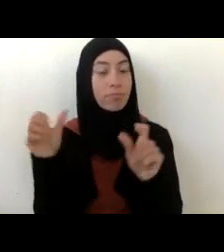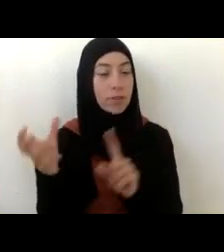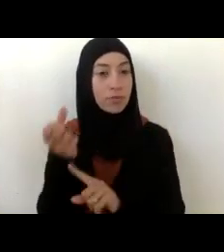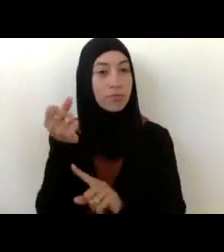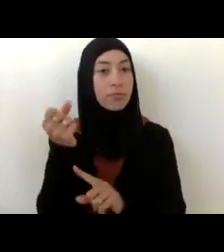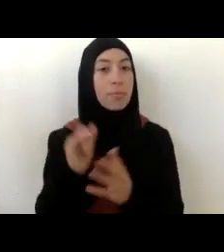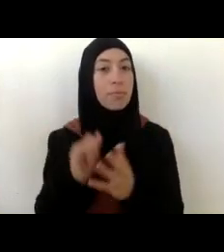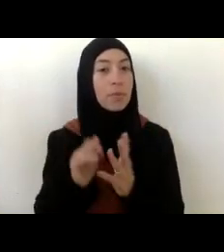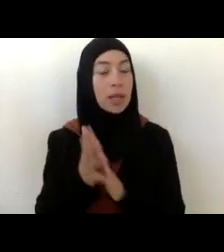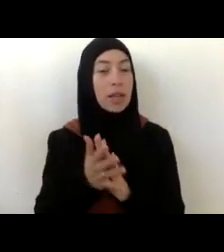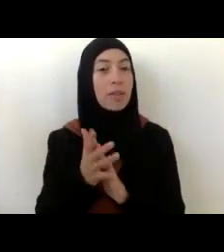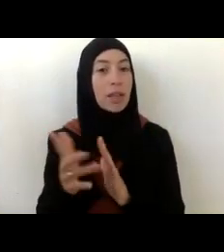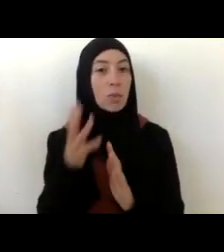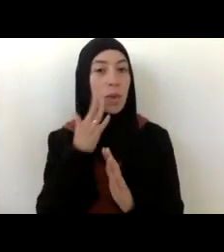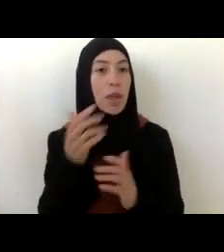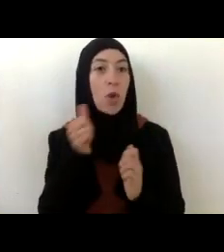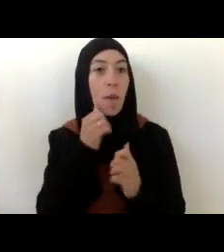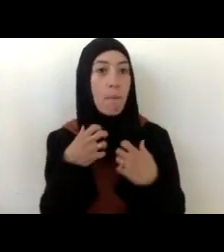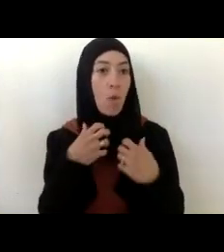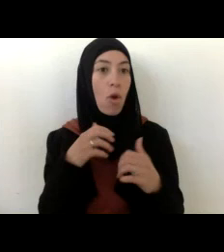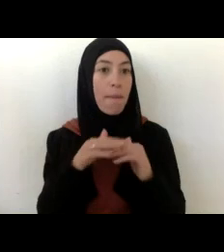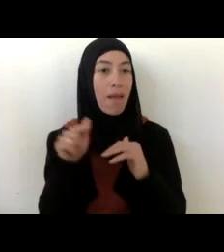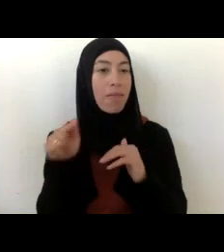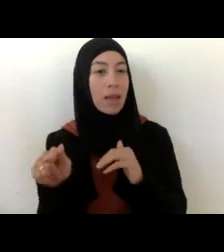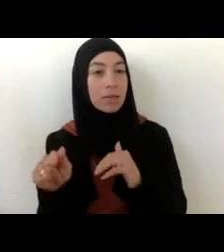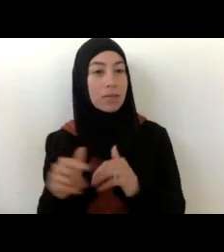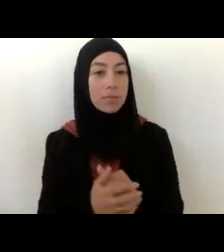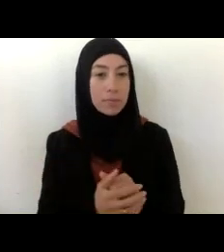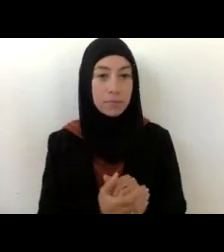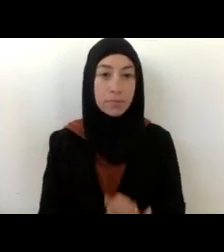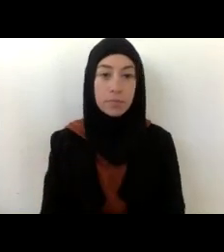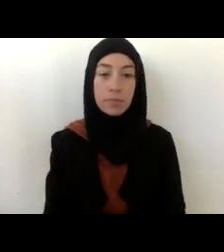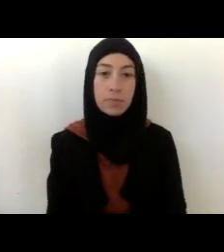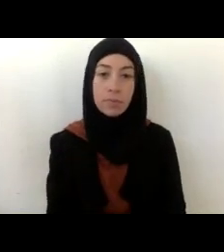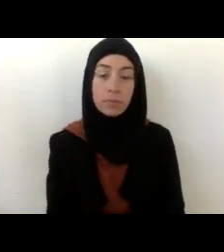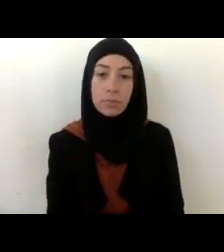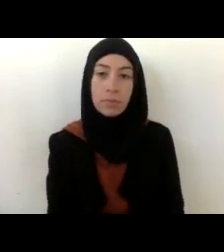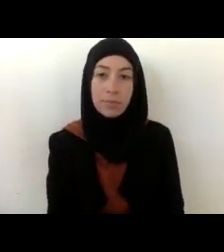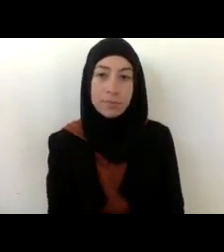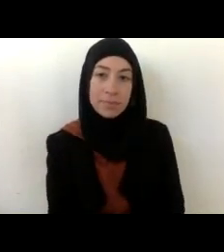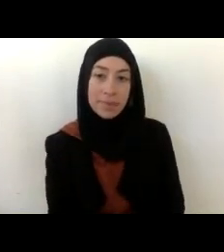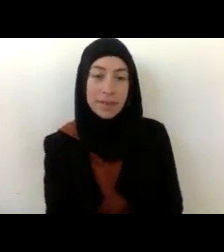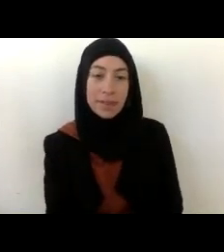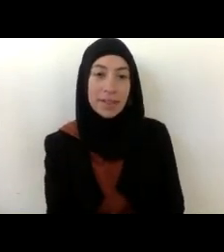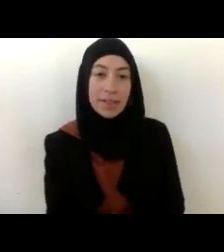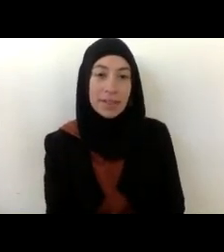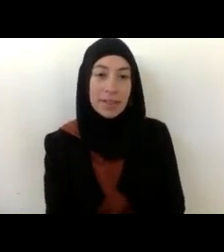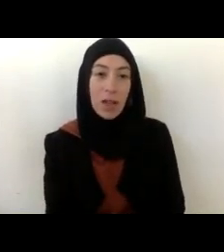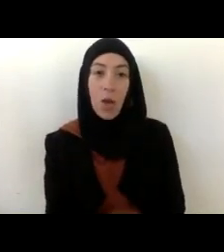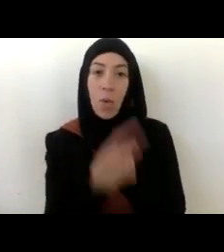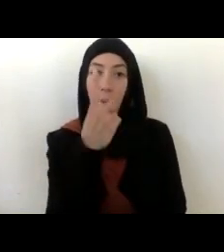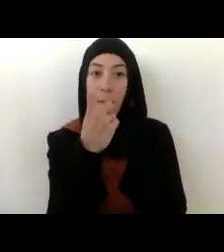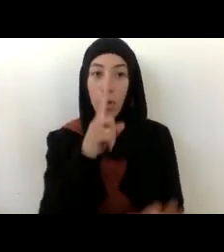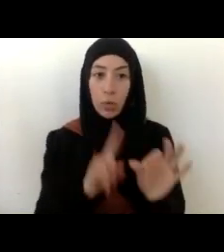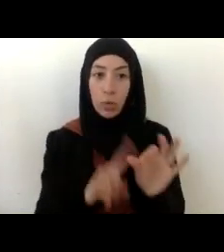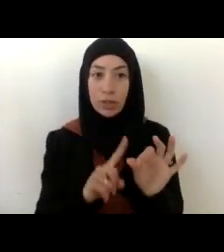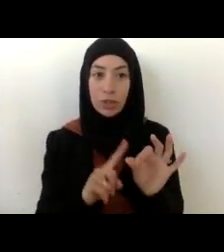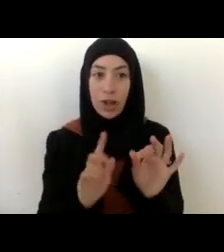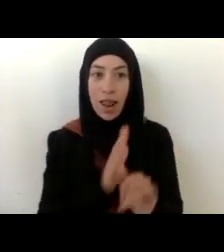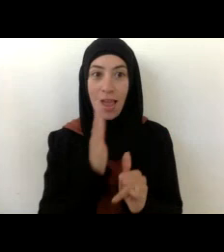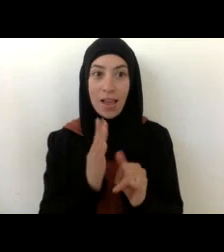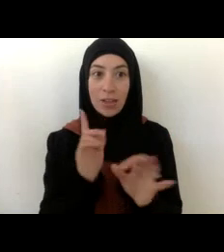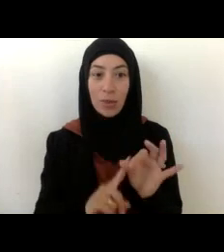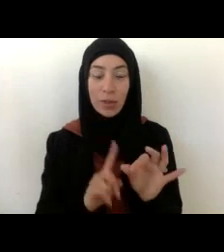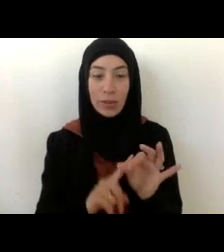particular commission. So, Great. Thank you. Yeah. There's one last question, ladies, that I know we've covered